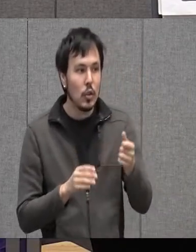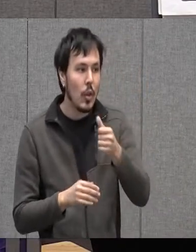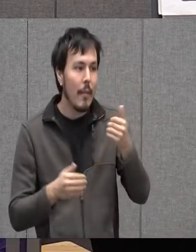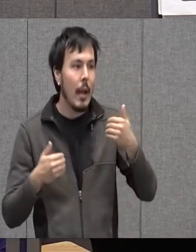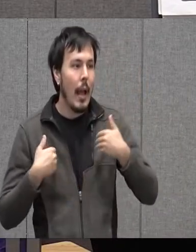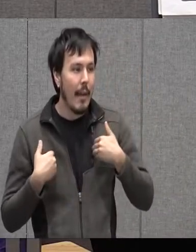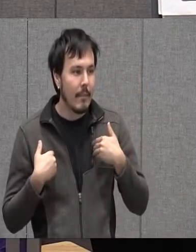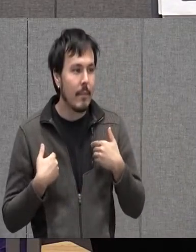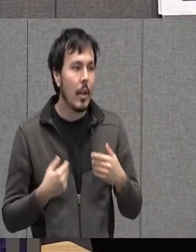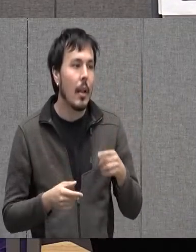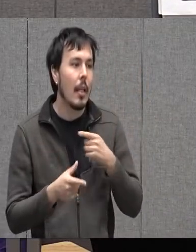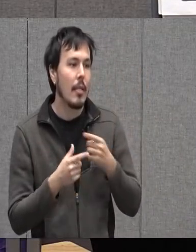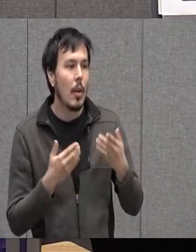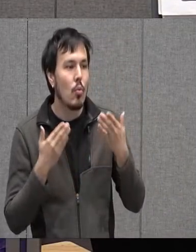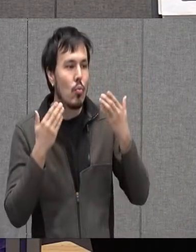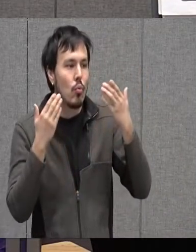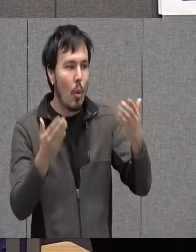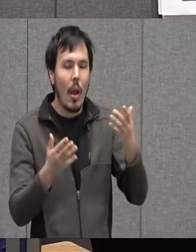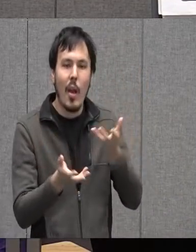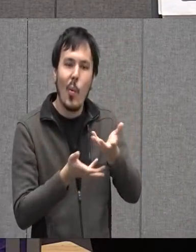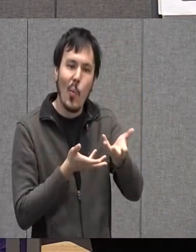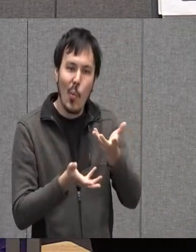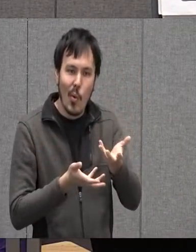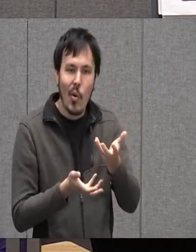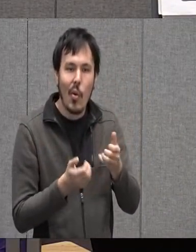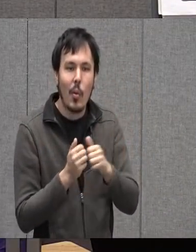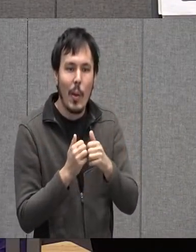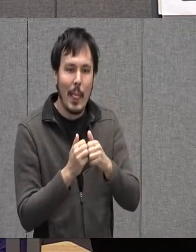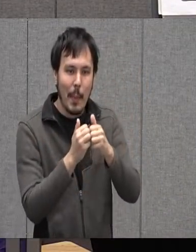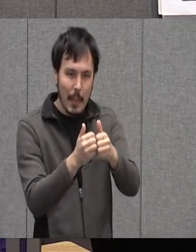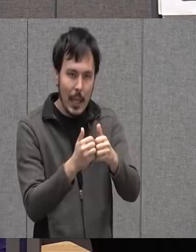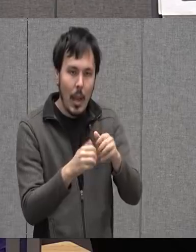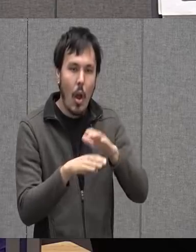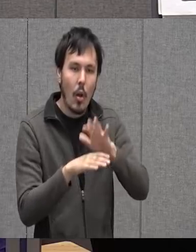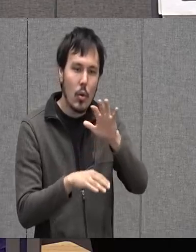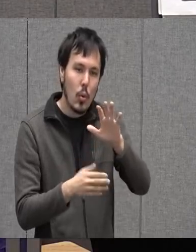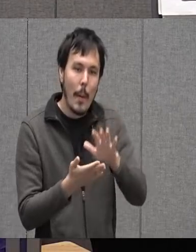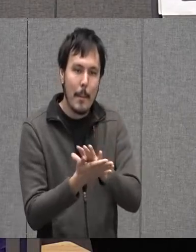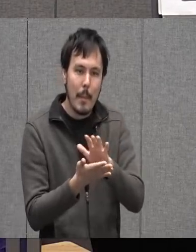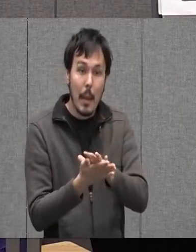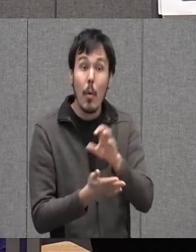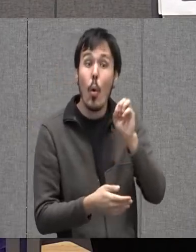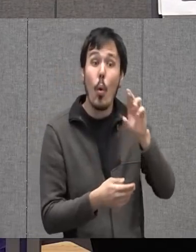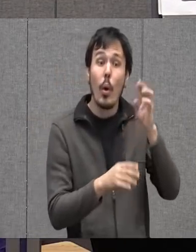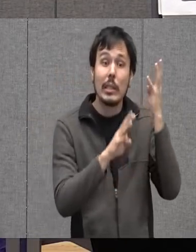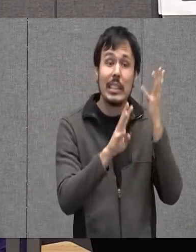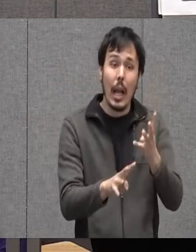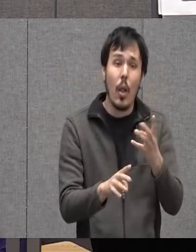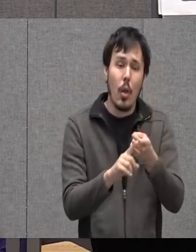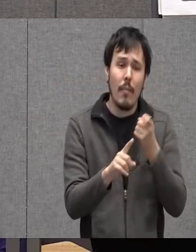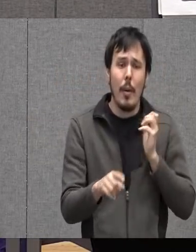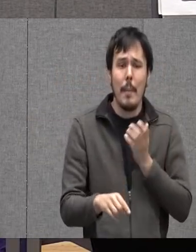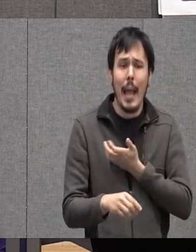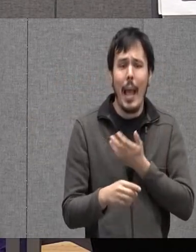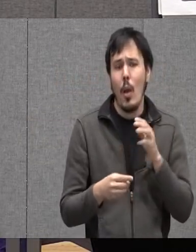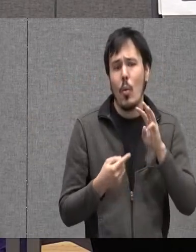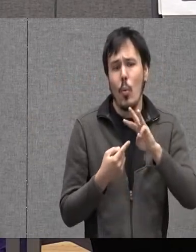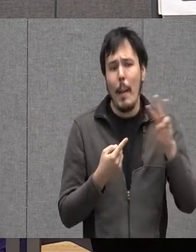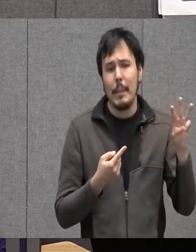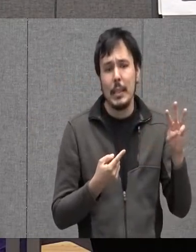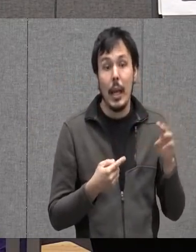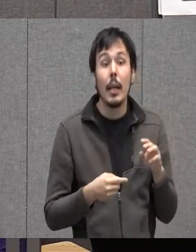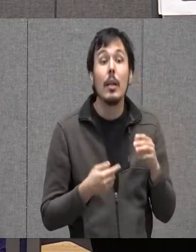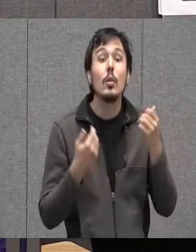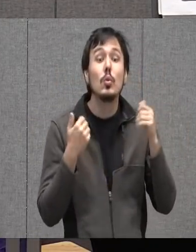you can just go ahead and work with me on your own sheet of paper. But again, we're always working together and